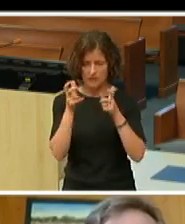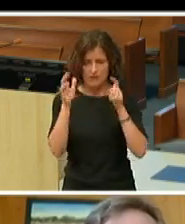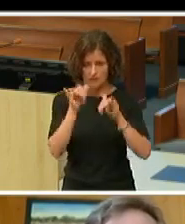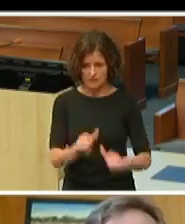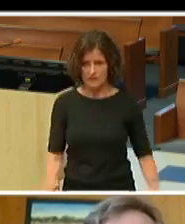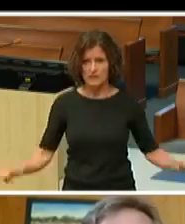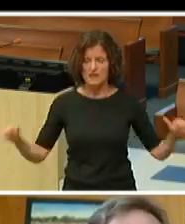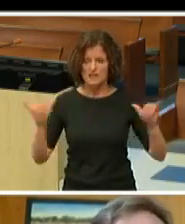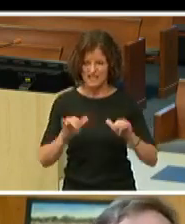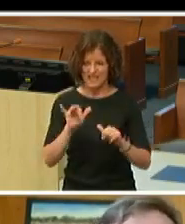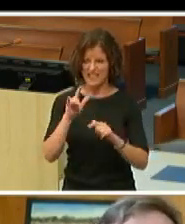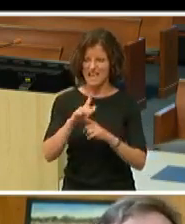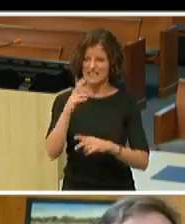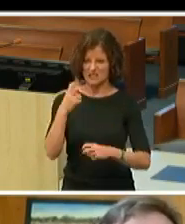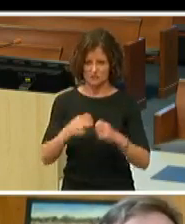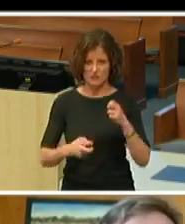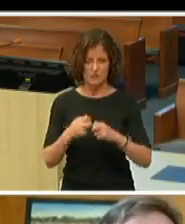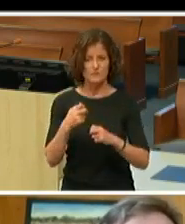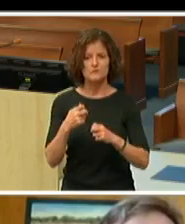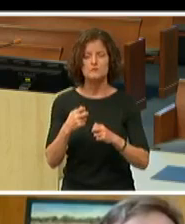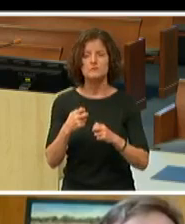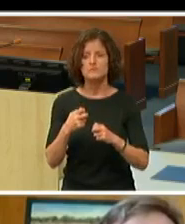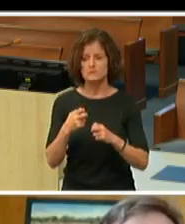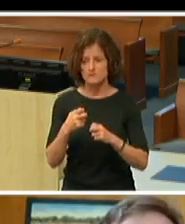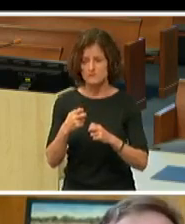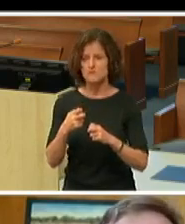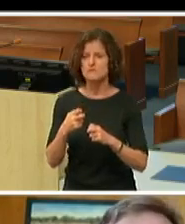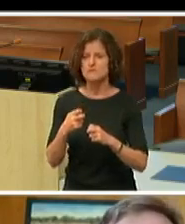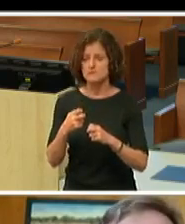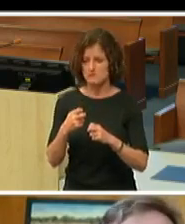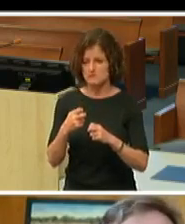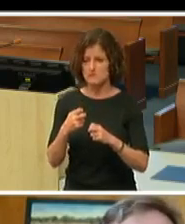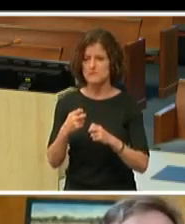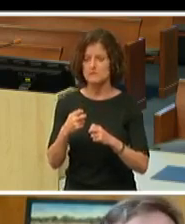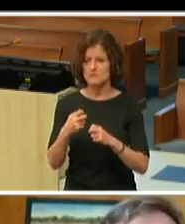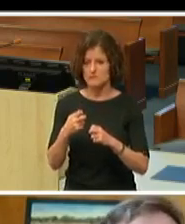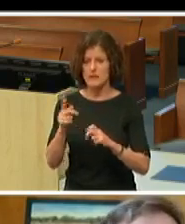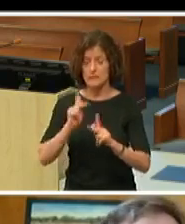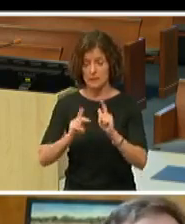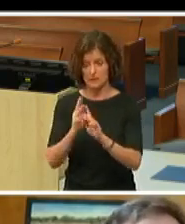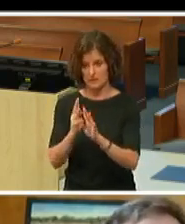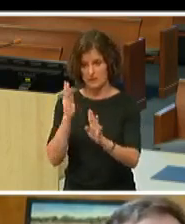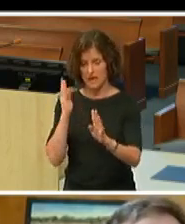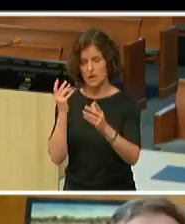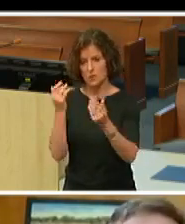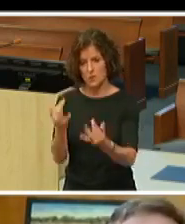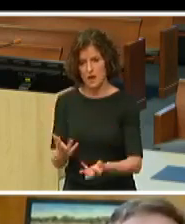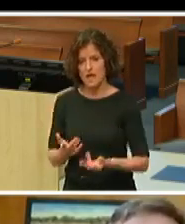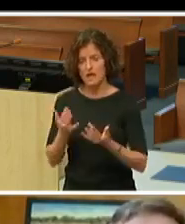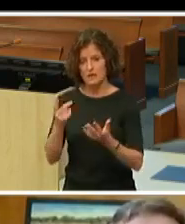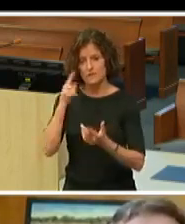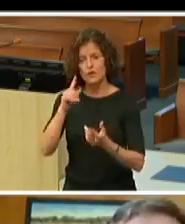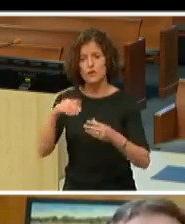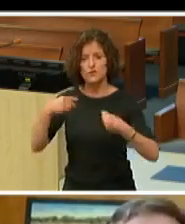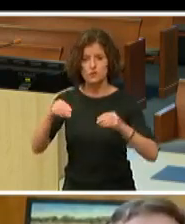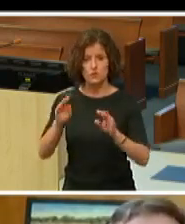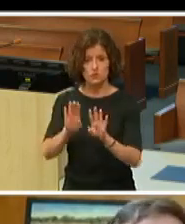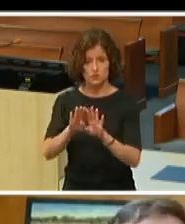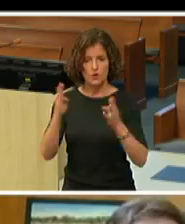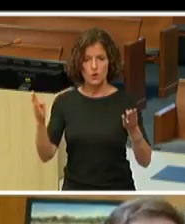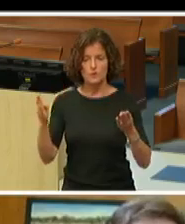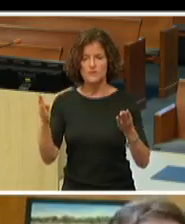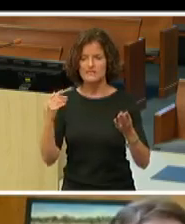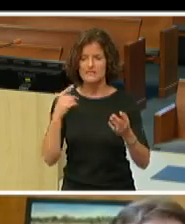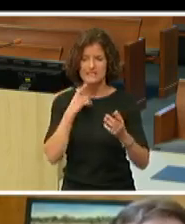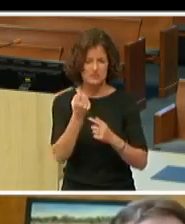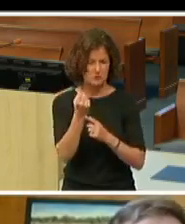over, that's when the problem is, as Commissioner Cornell suggested, people in line waiting for the store to open. Of the dozen or so stores I